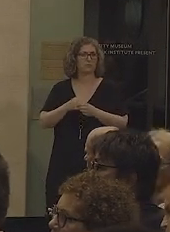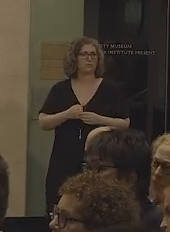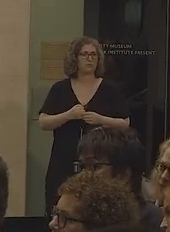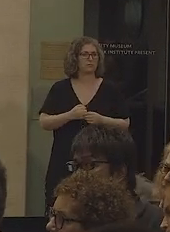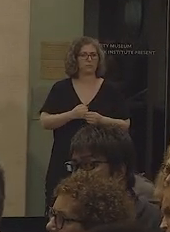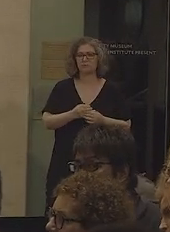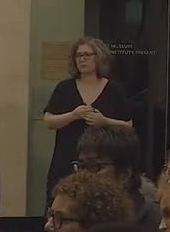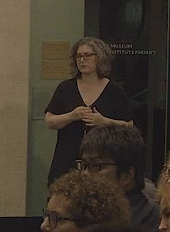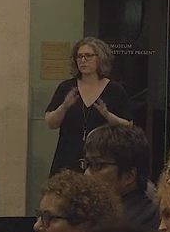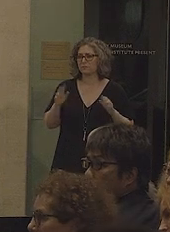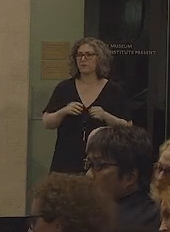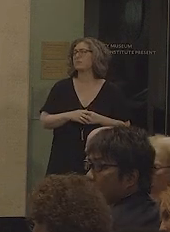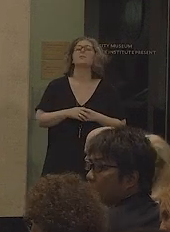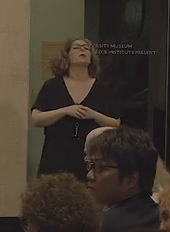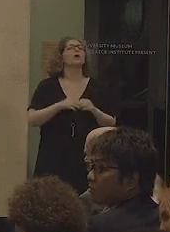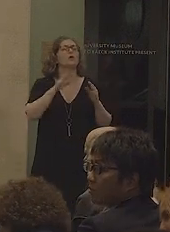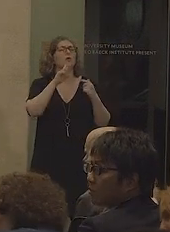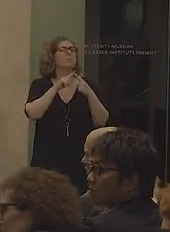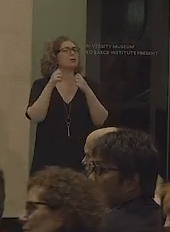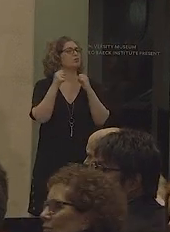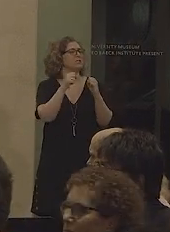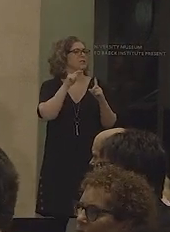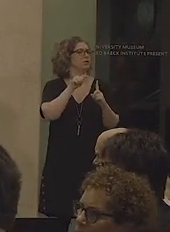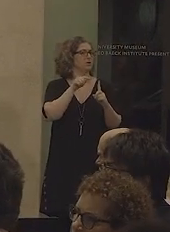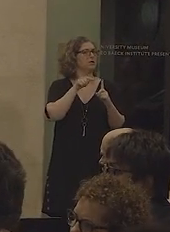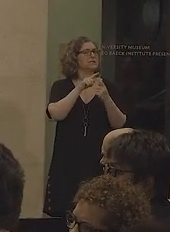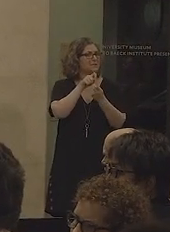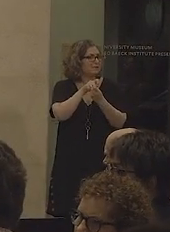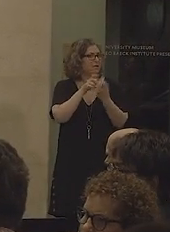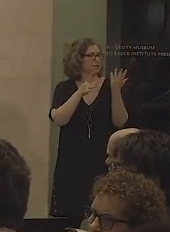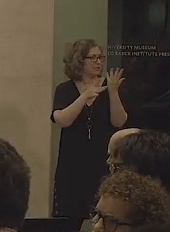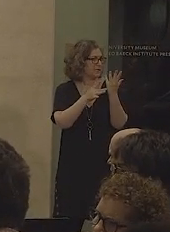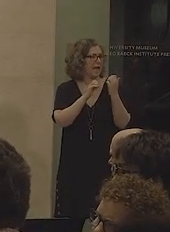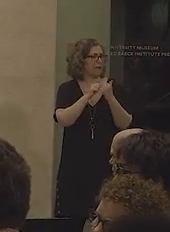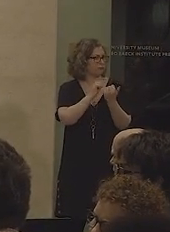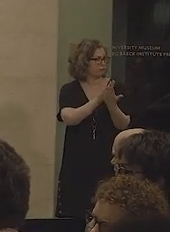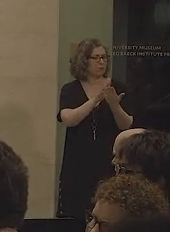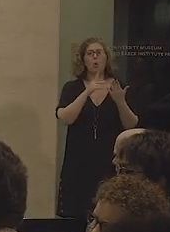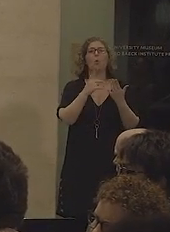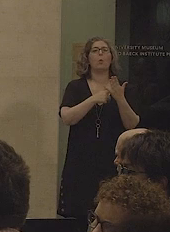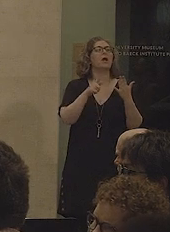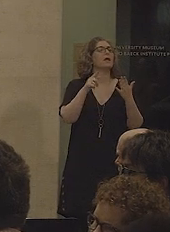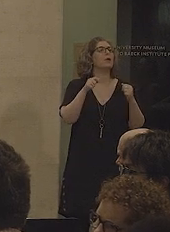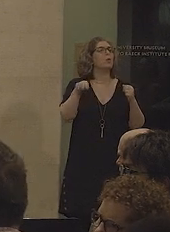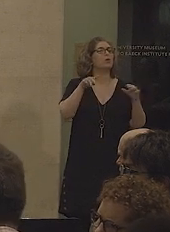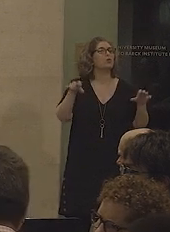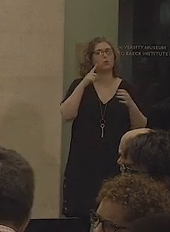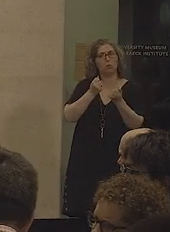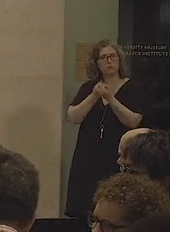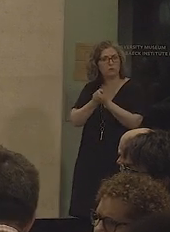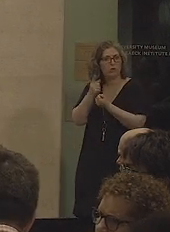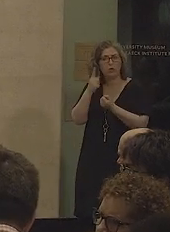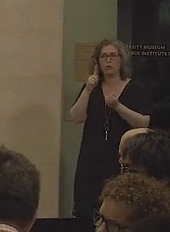Tactically speaking, strategically, specifically speaking, What can we do to help you